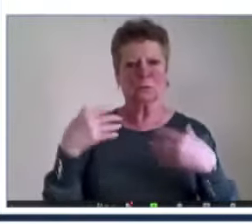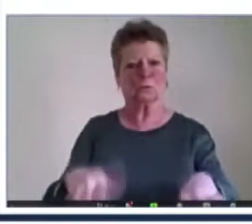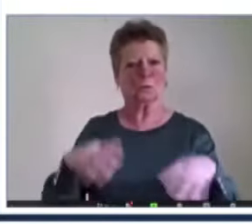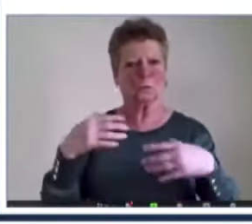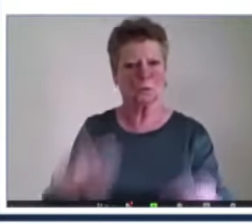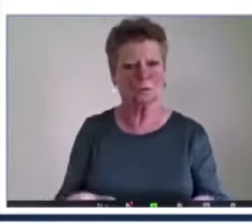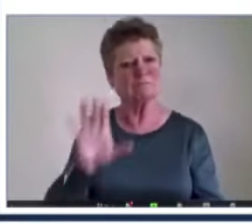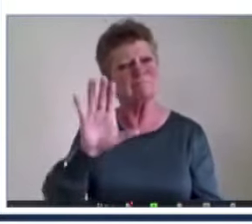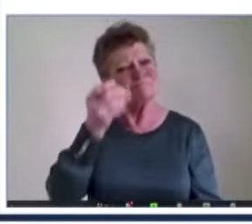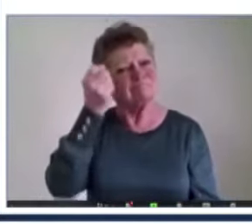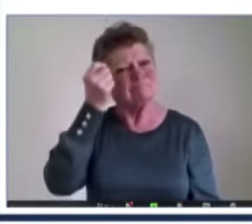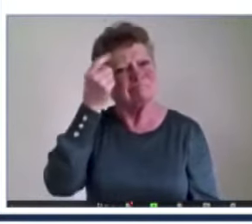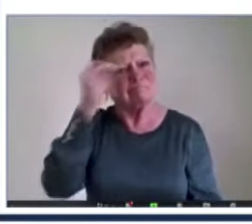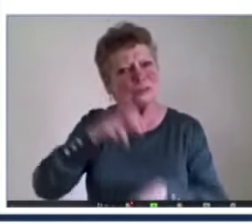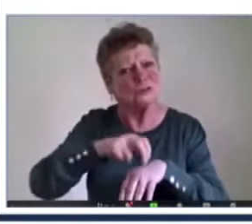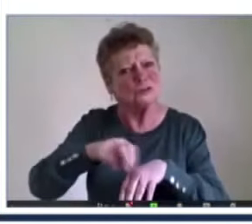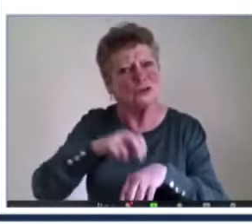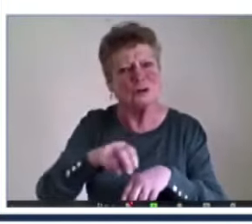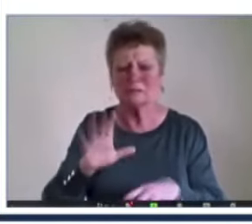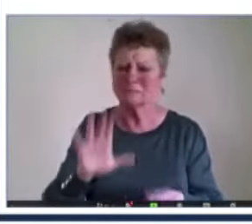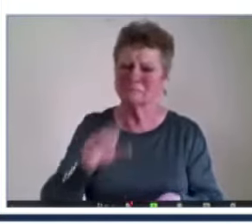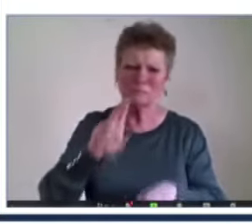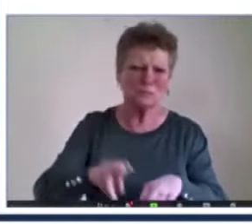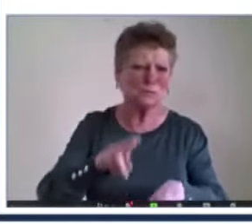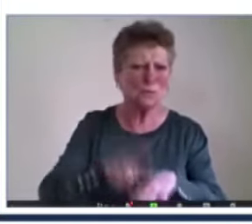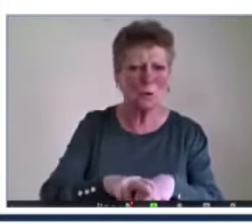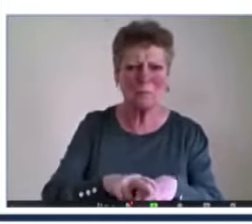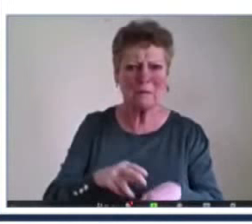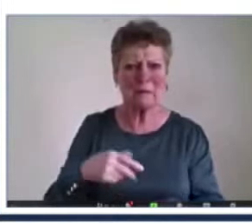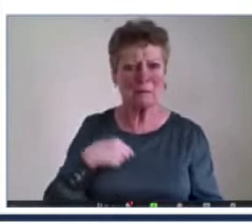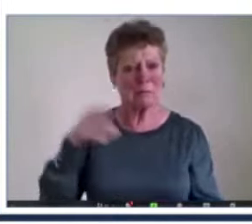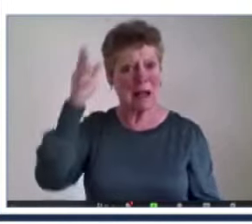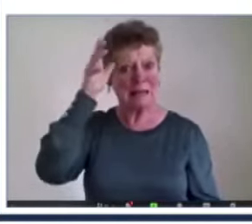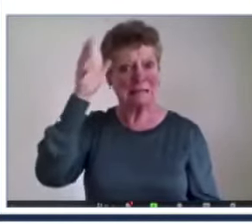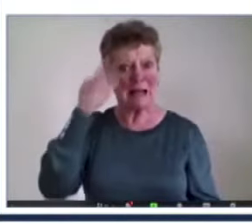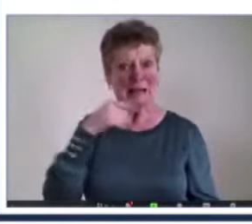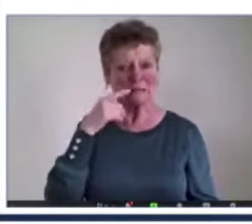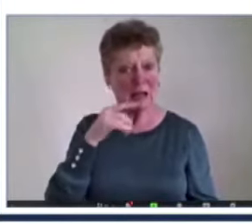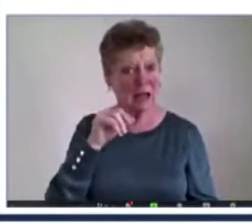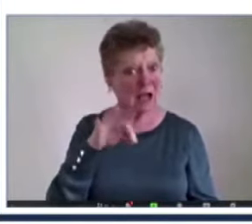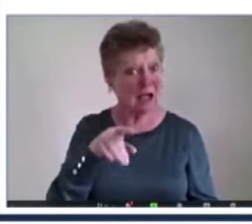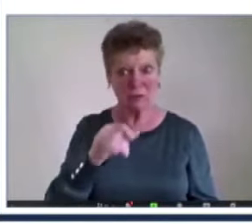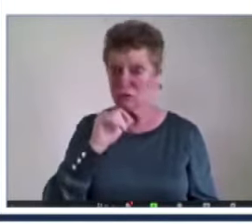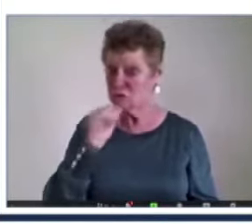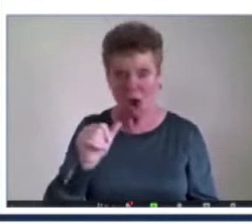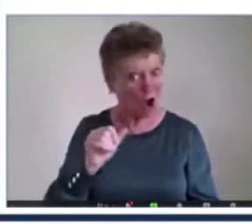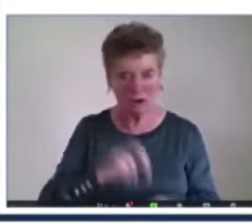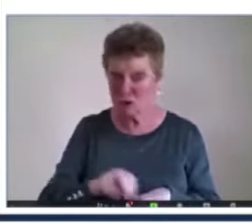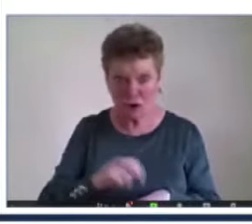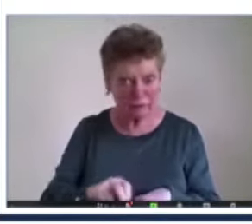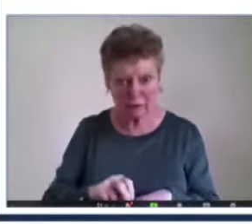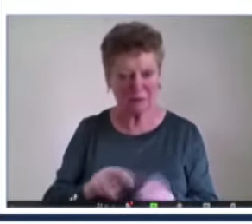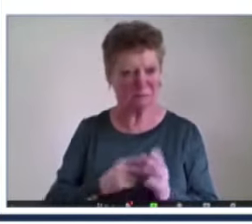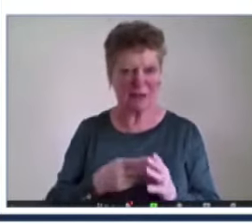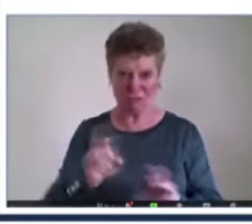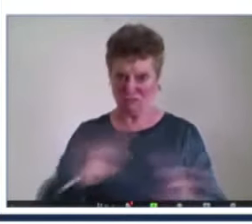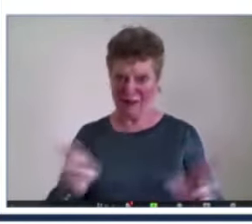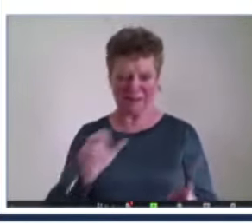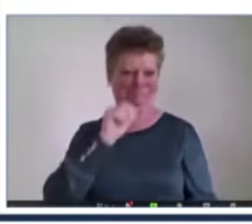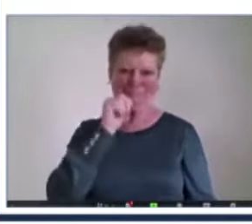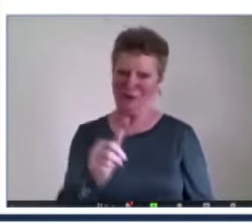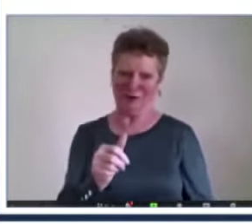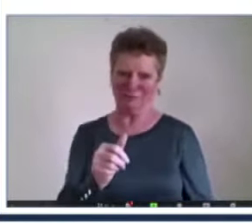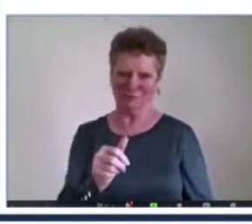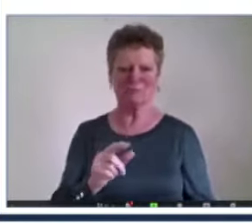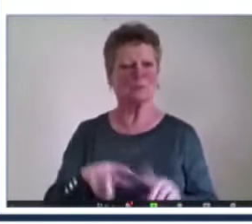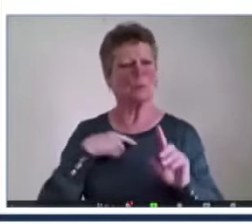nervous is normal. And as my dad always says, if you aren't nervous, you aren't ready. But I will tell you this, we can